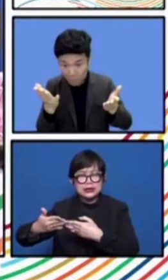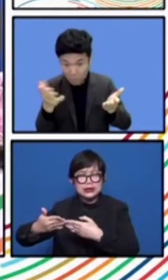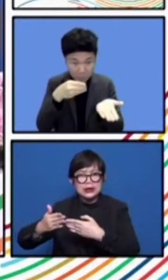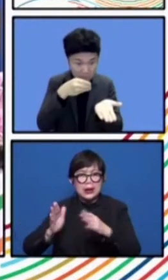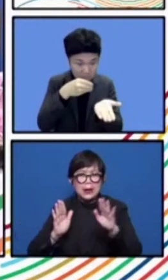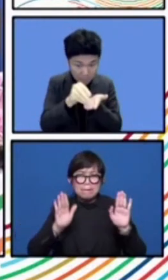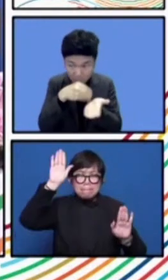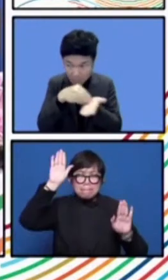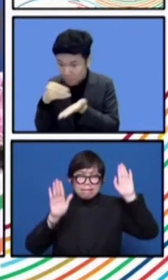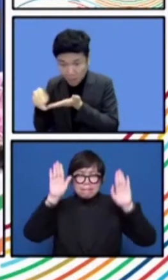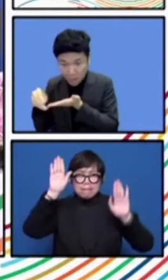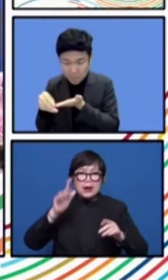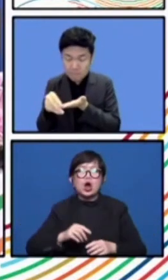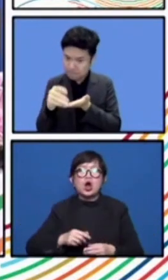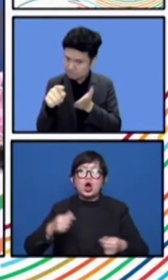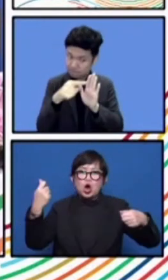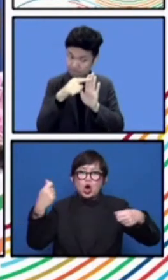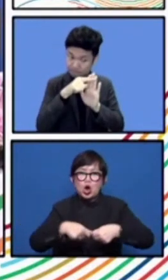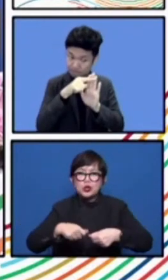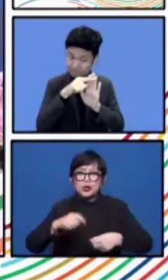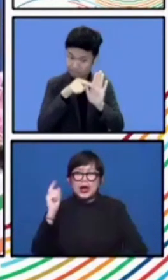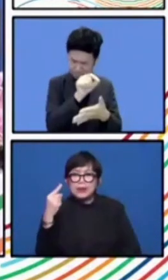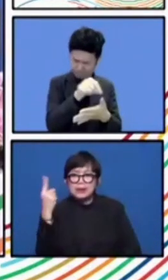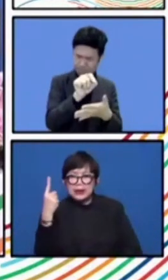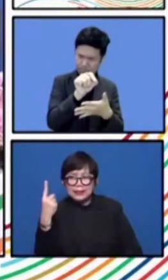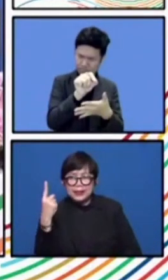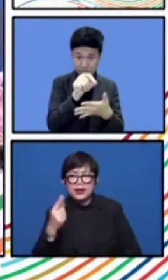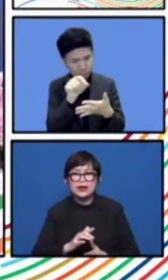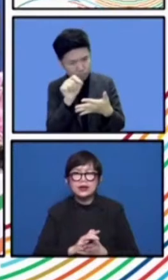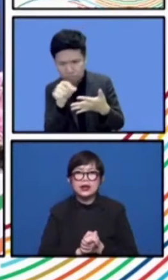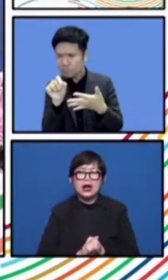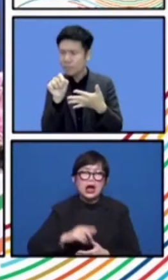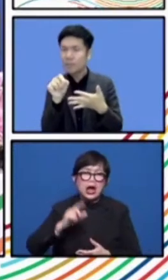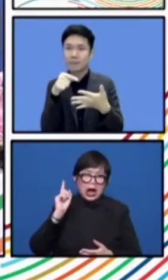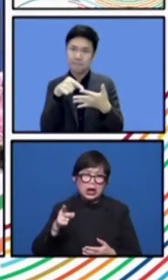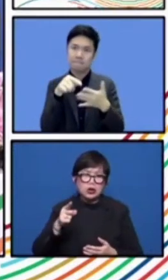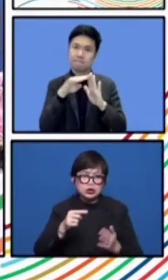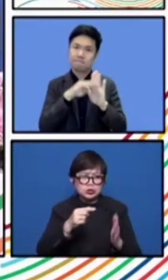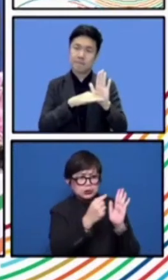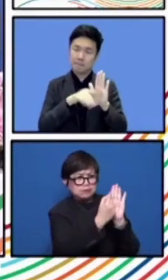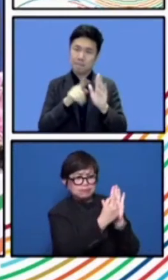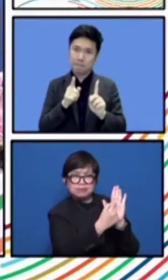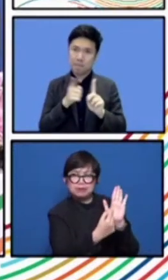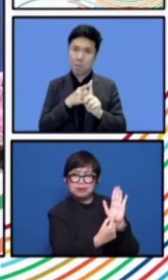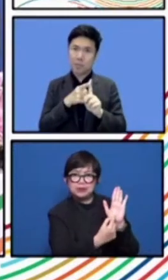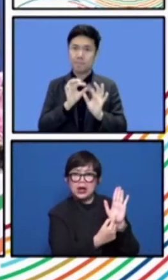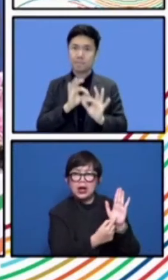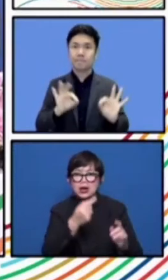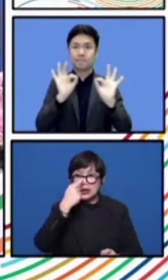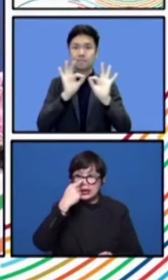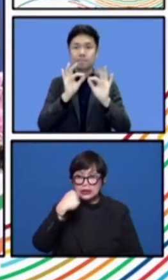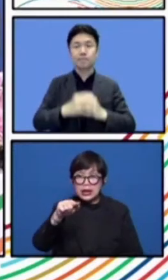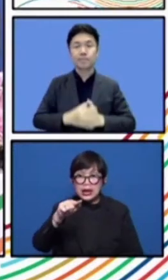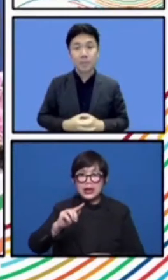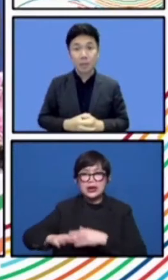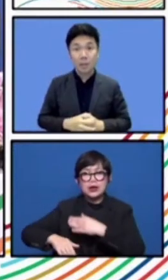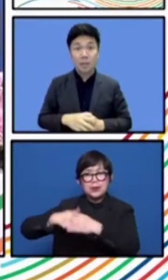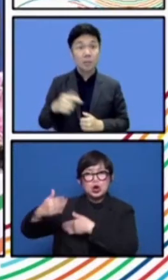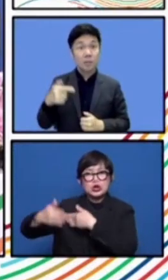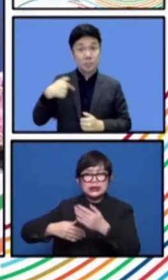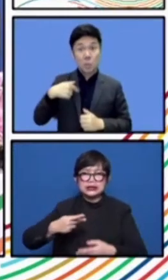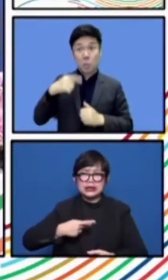in Thailand we are in the process of establishing something equivalent to access board or we would call National